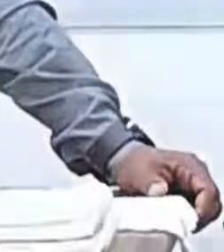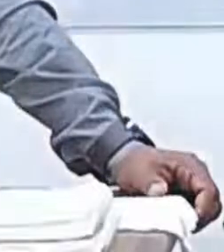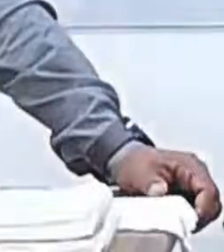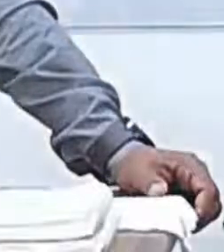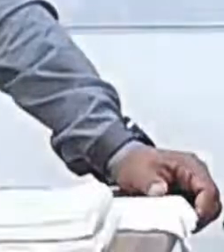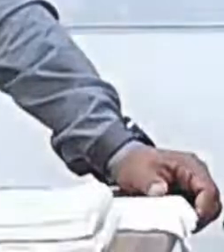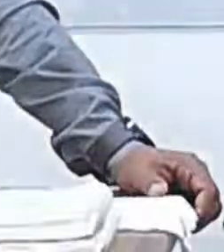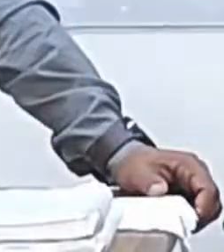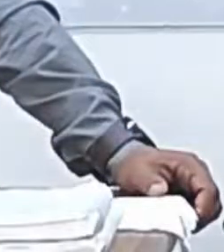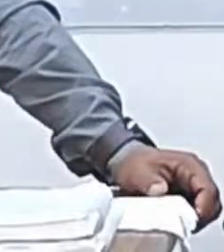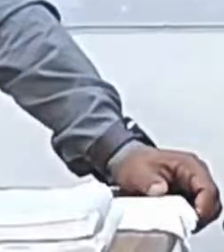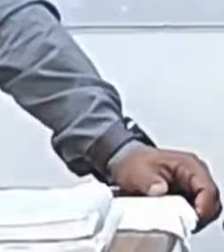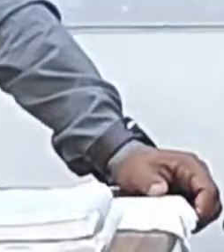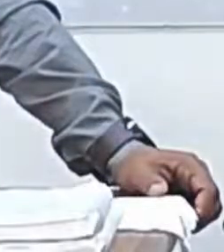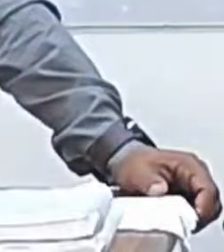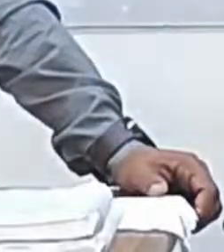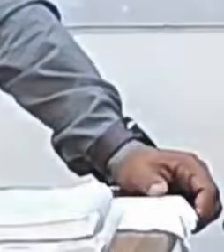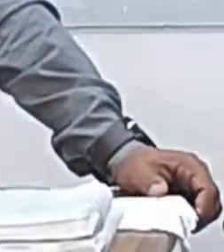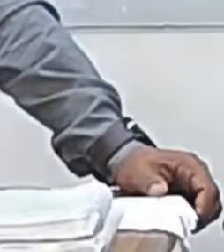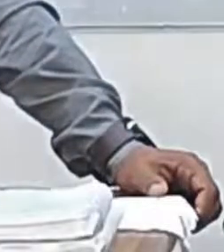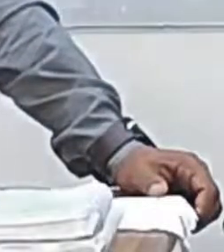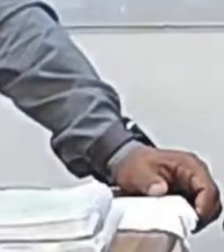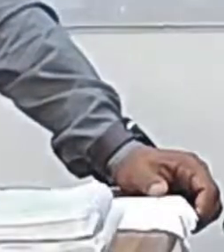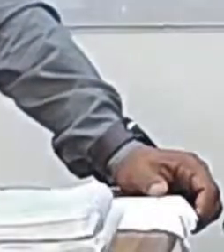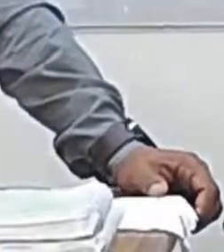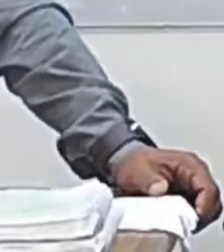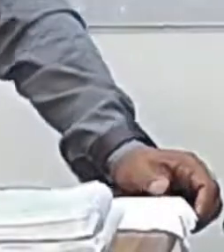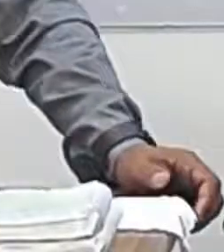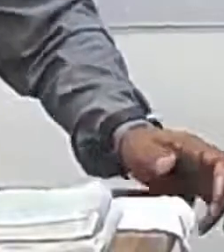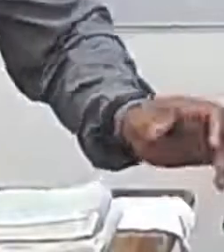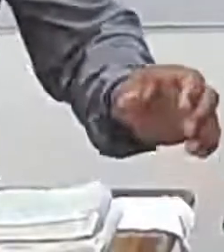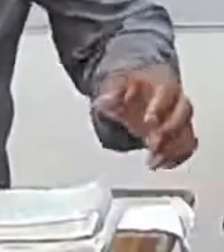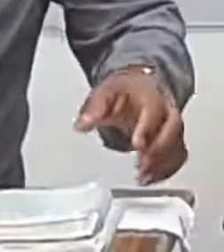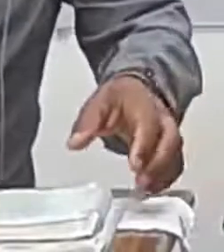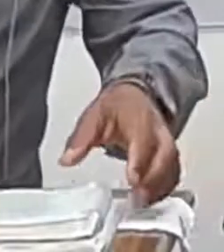Let us stand up. Let's pray for our children.